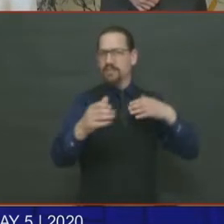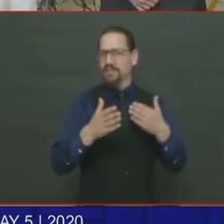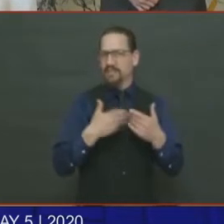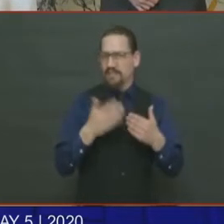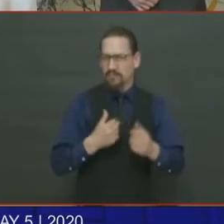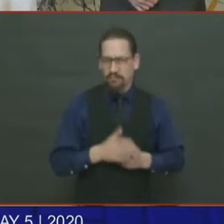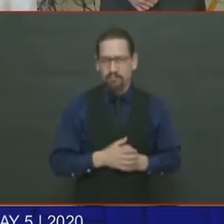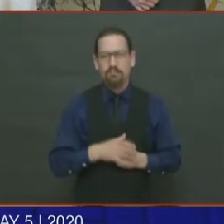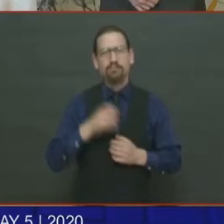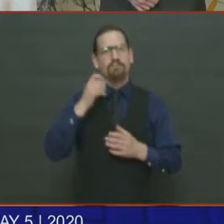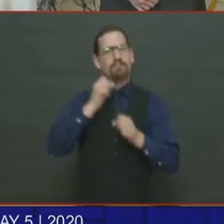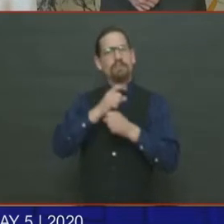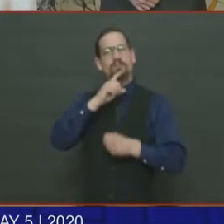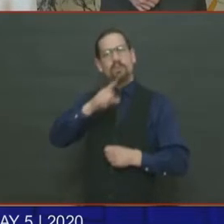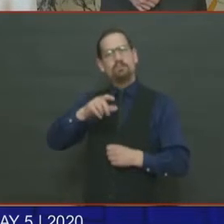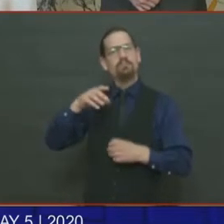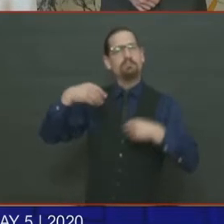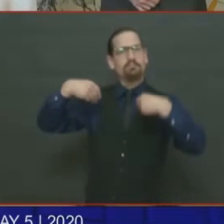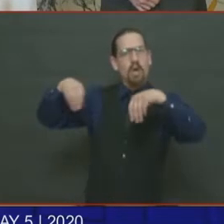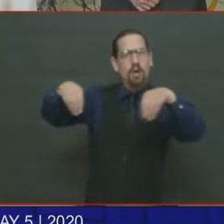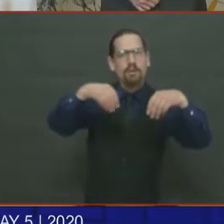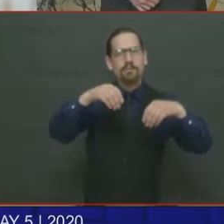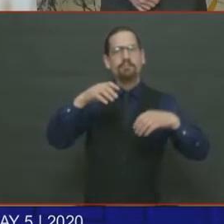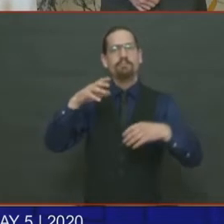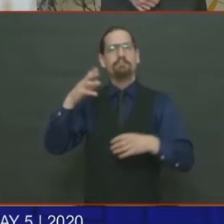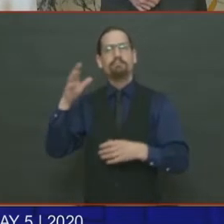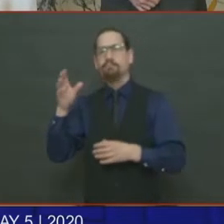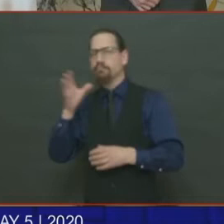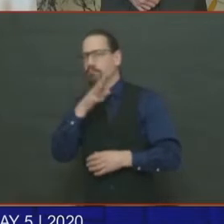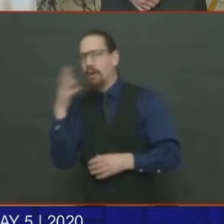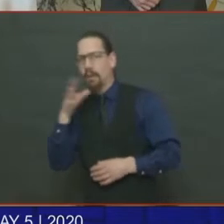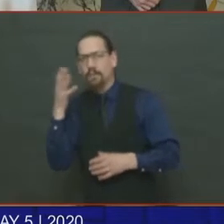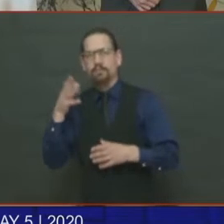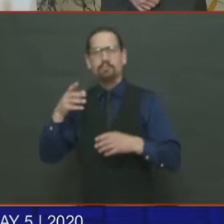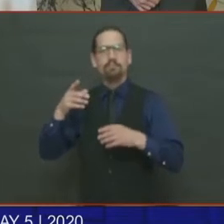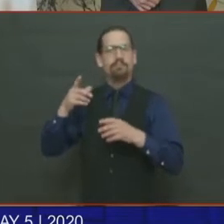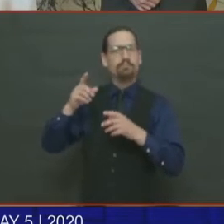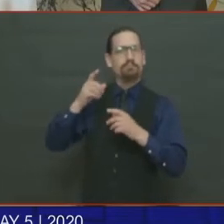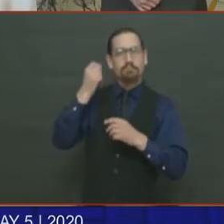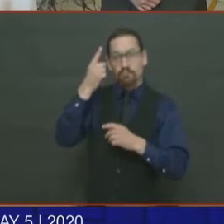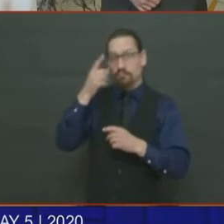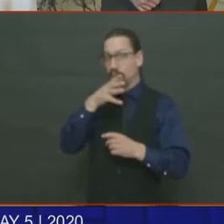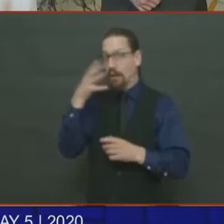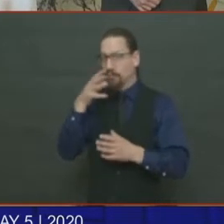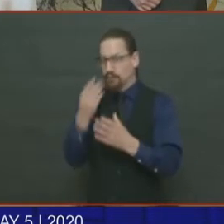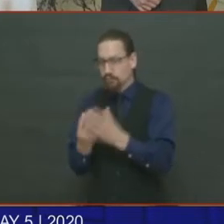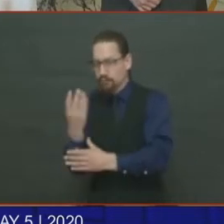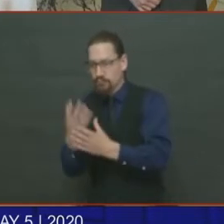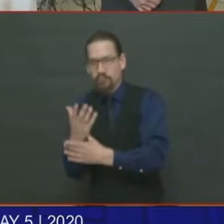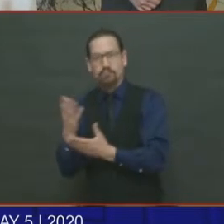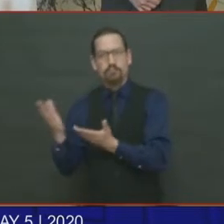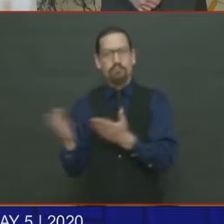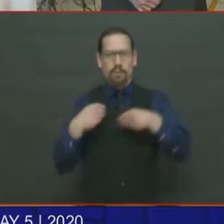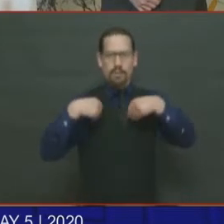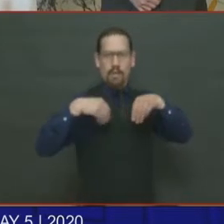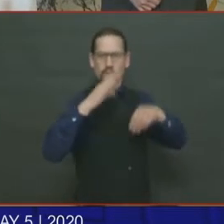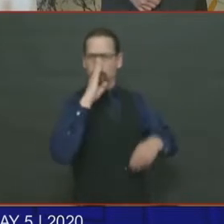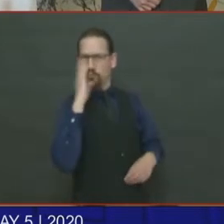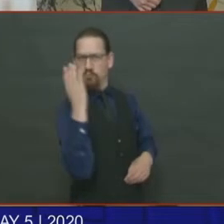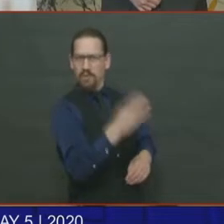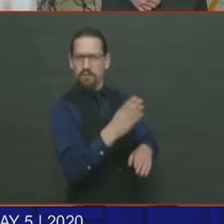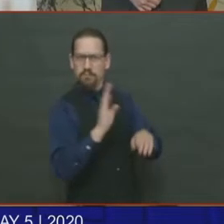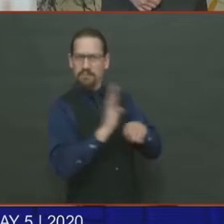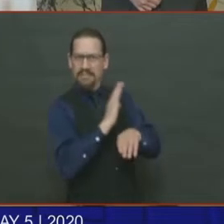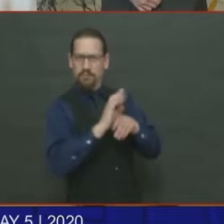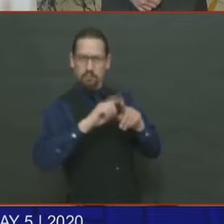directly to Rhode Islanders. I also want you to know that throughout this crisis, I have tried at every step to